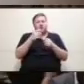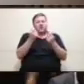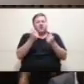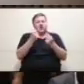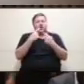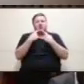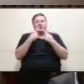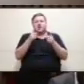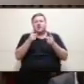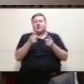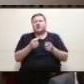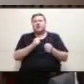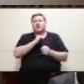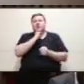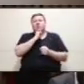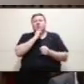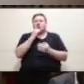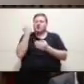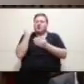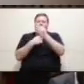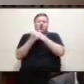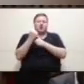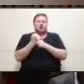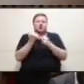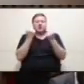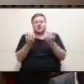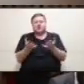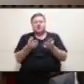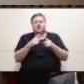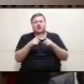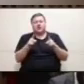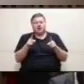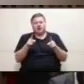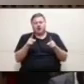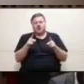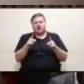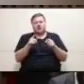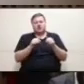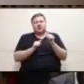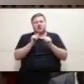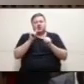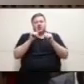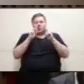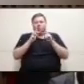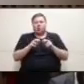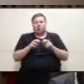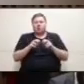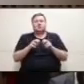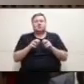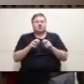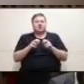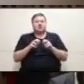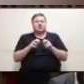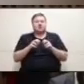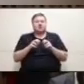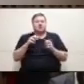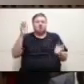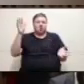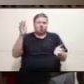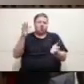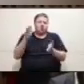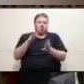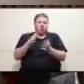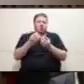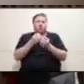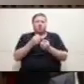were submitted in August last year. But during the course of the audit, we then realized that as much as we have reduced our